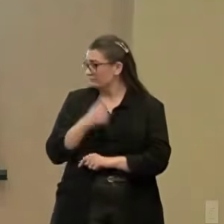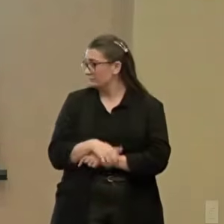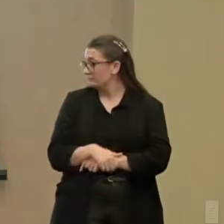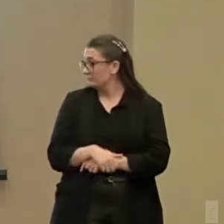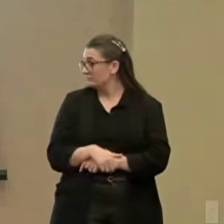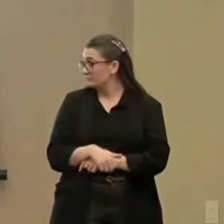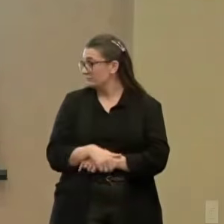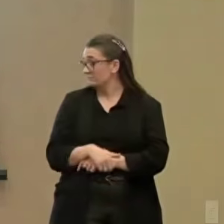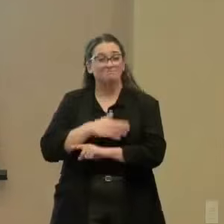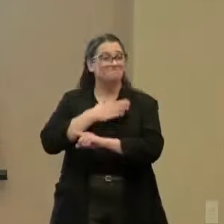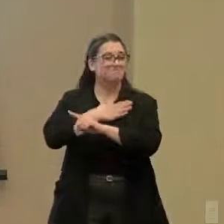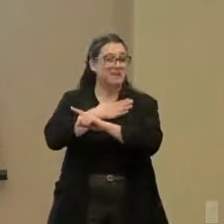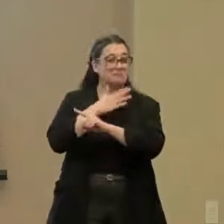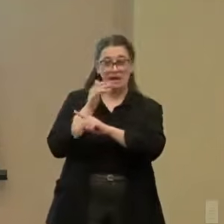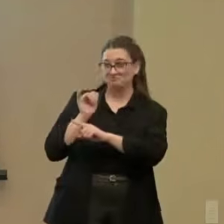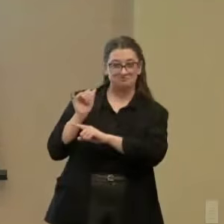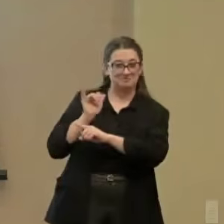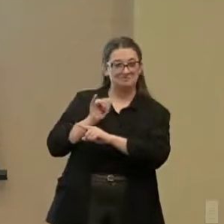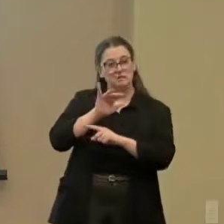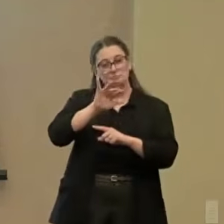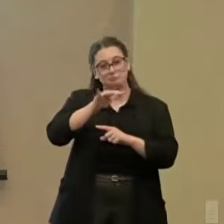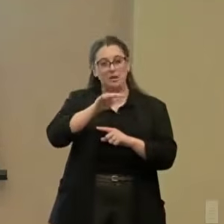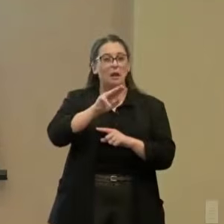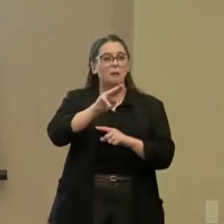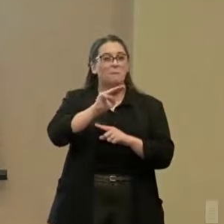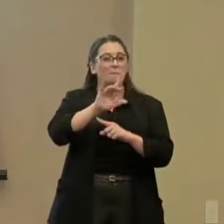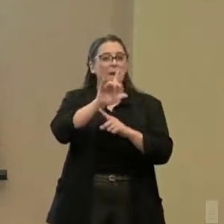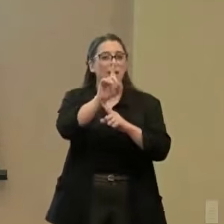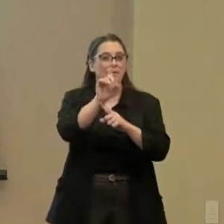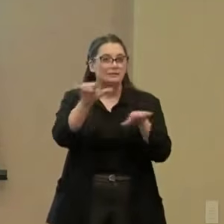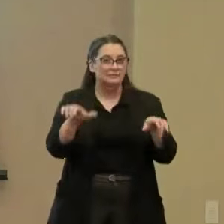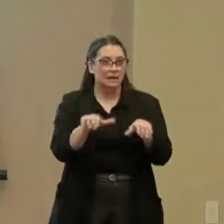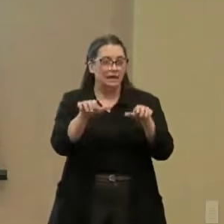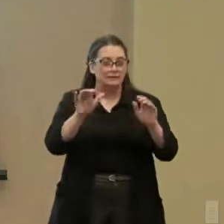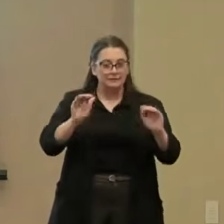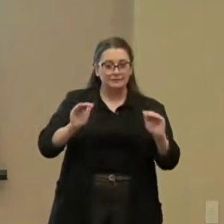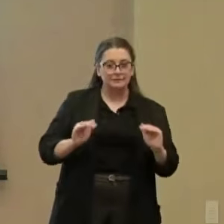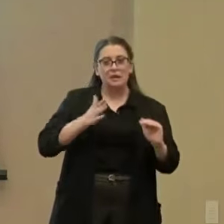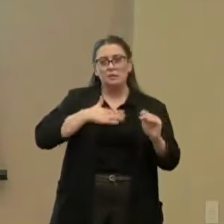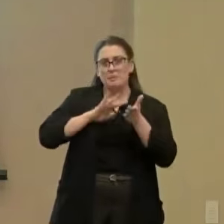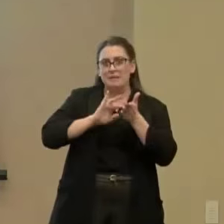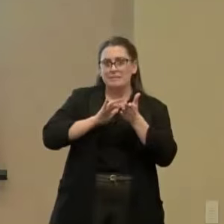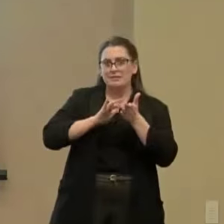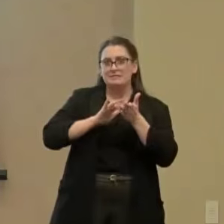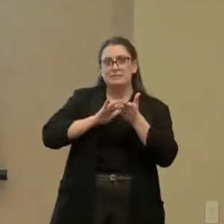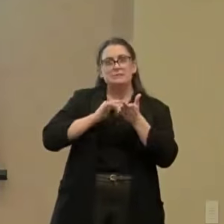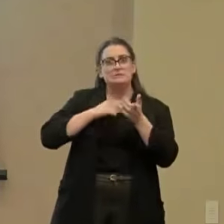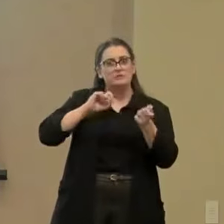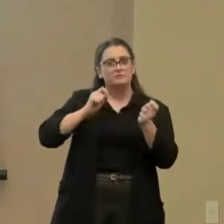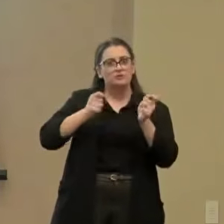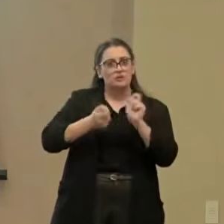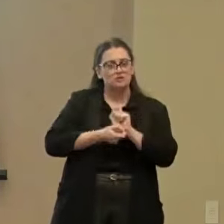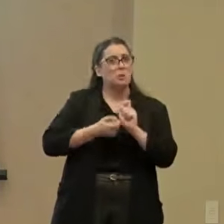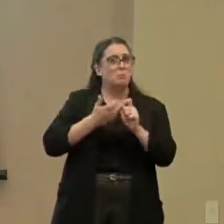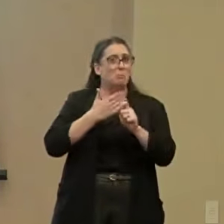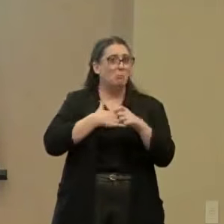My disease, I would also say, is mildly active. I've changed my medicine regimen recently, so I'm